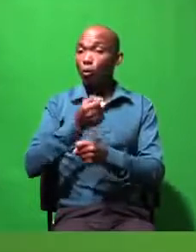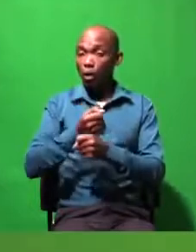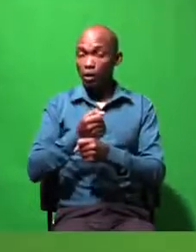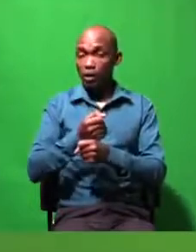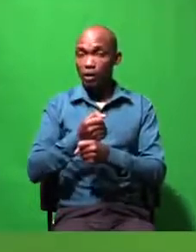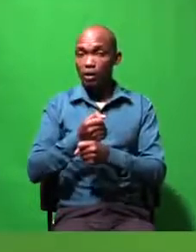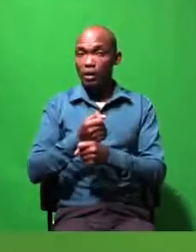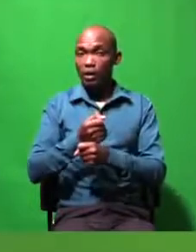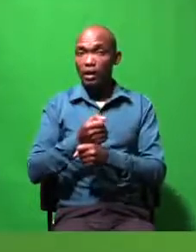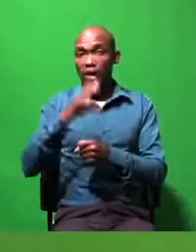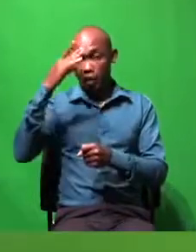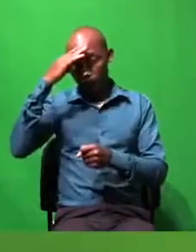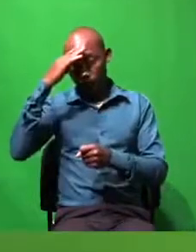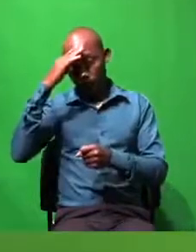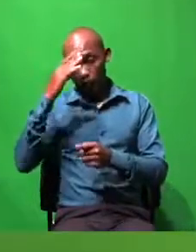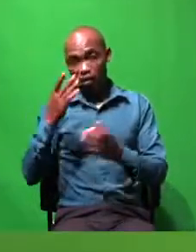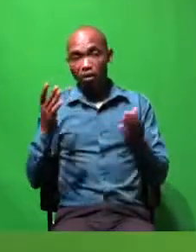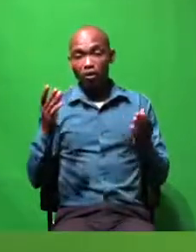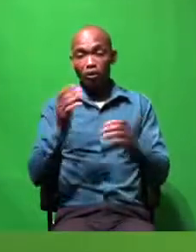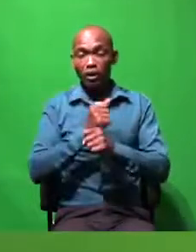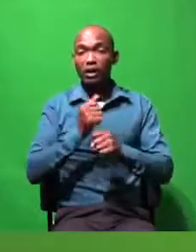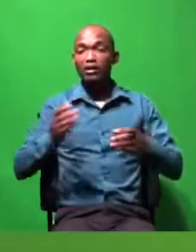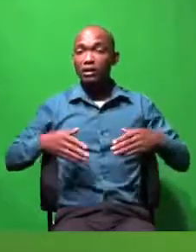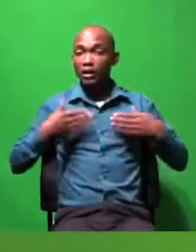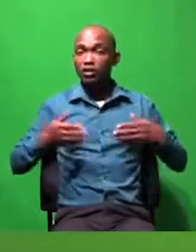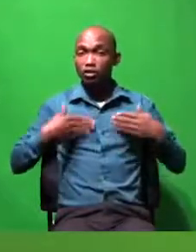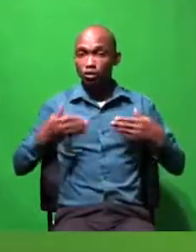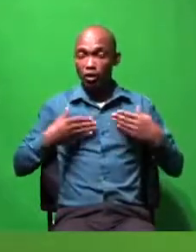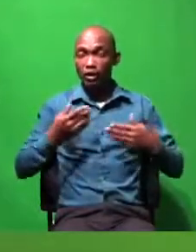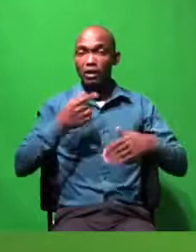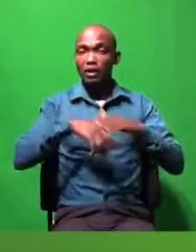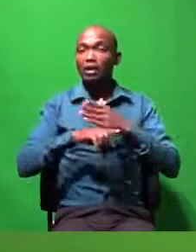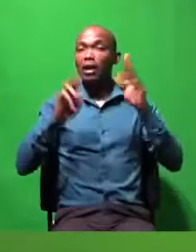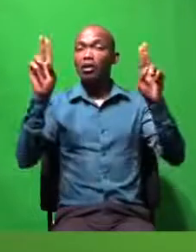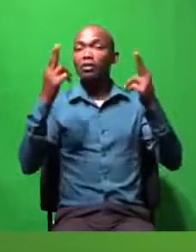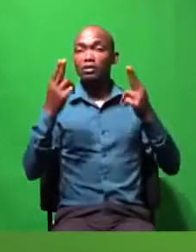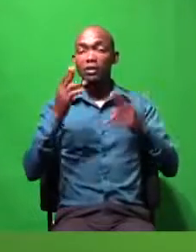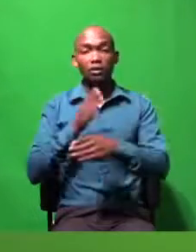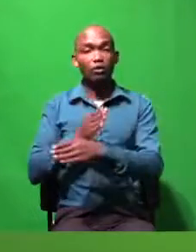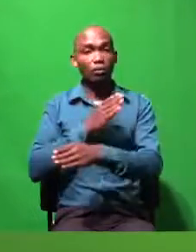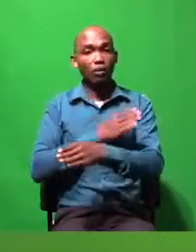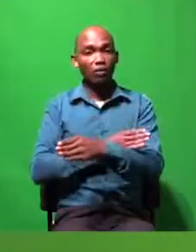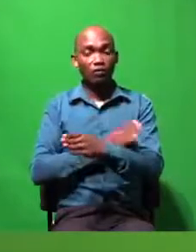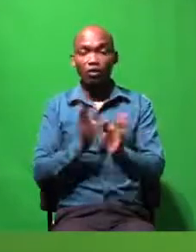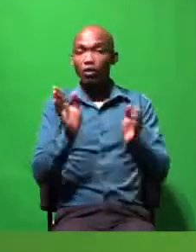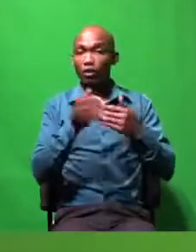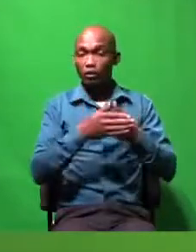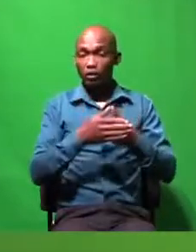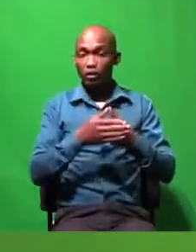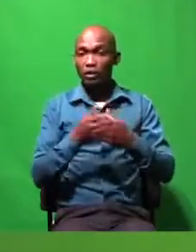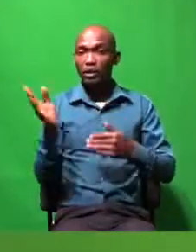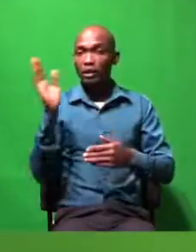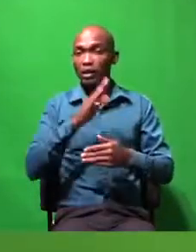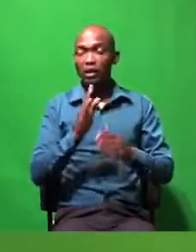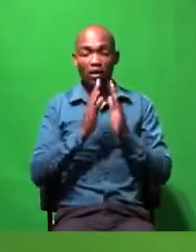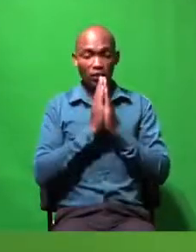and I think you have enjoyed the license. So before calling the day, let me say